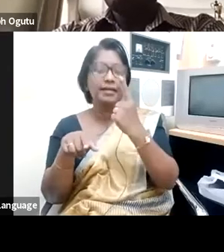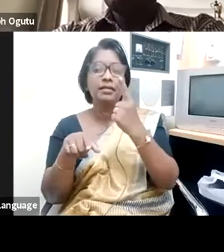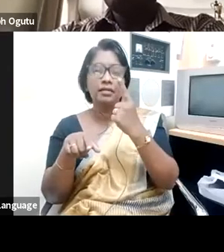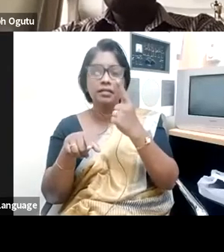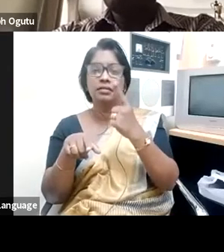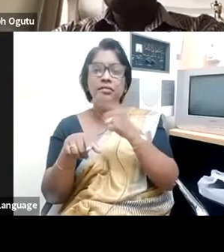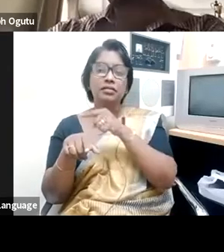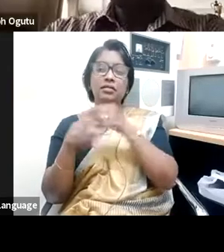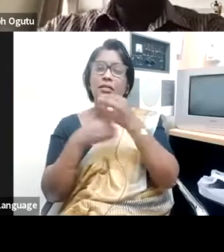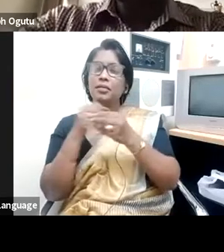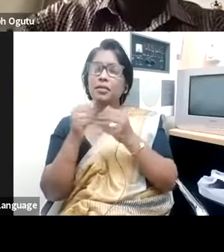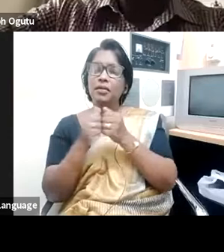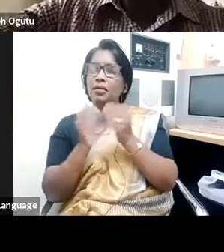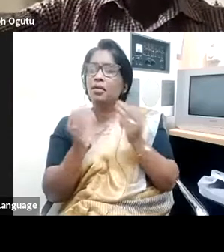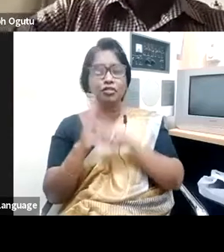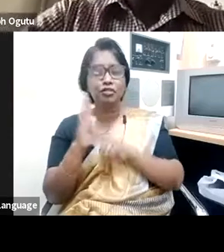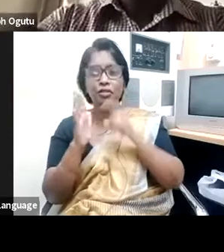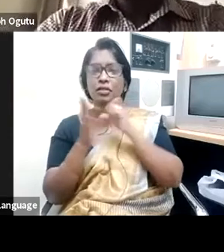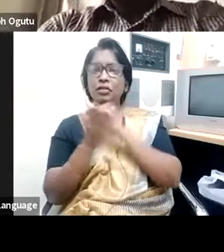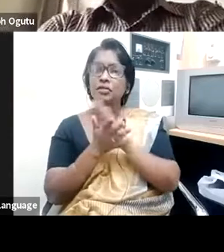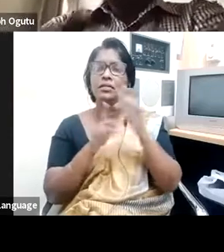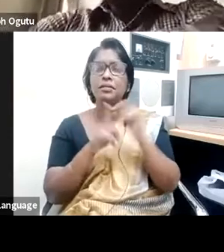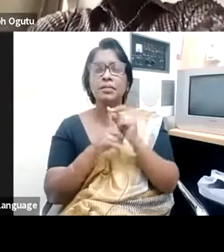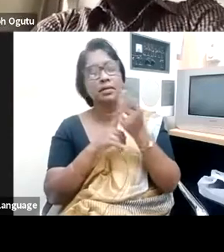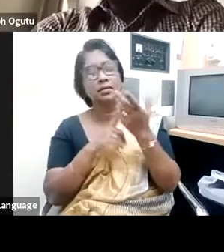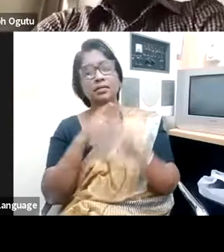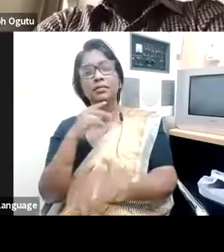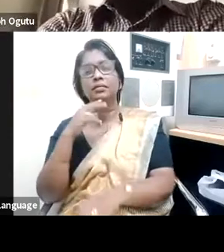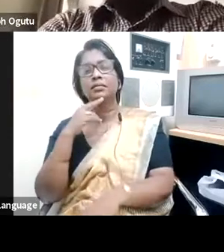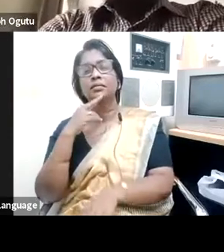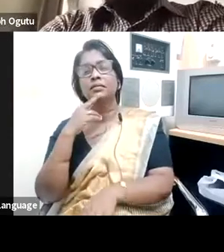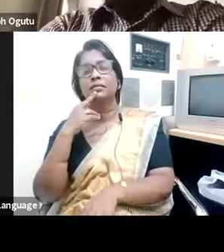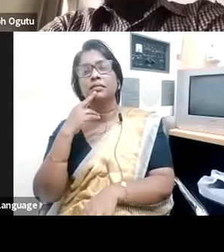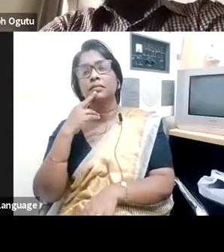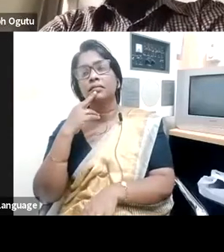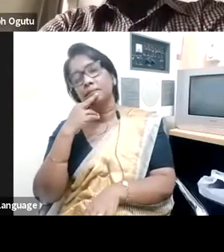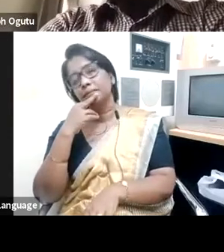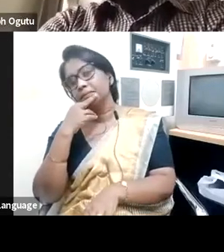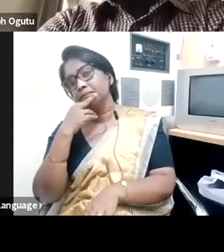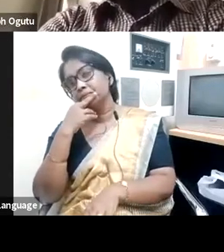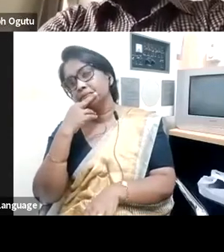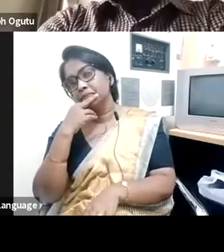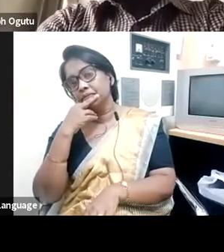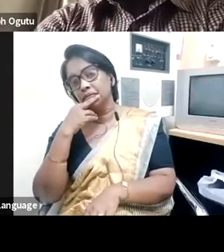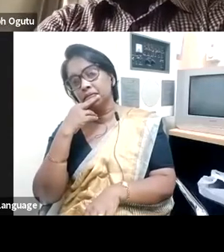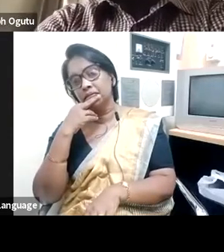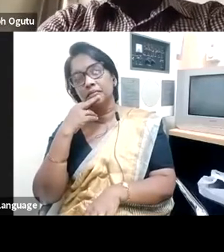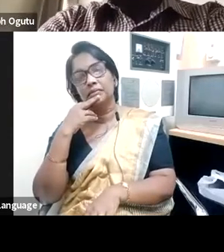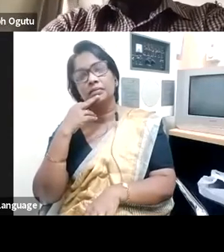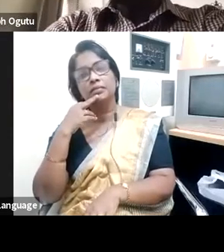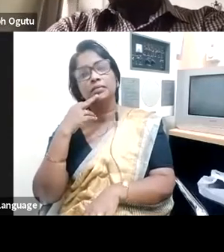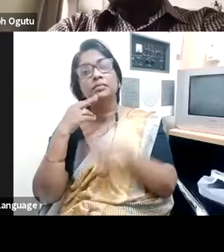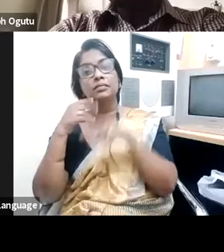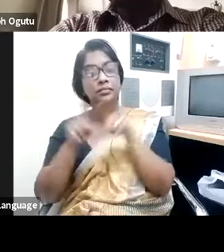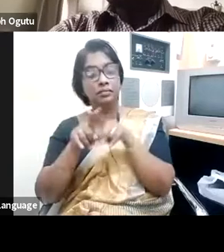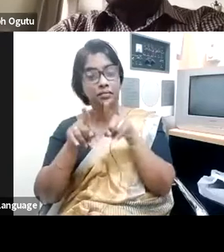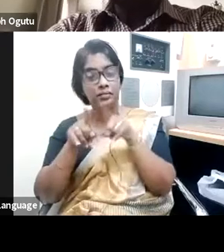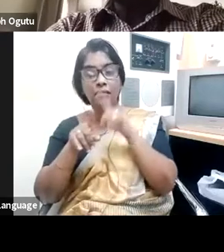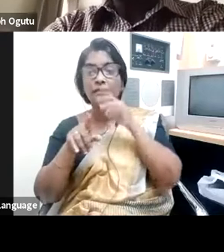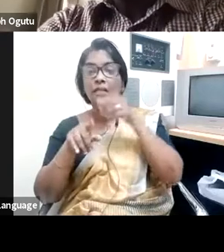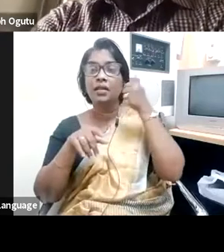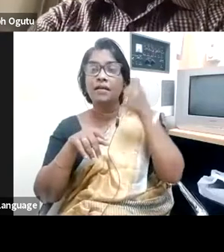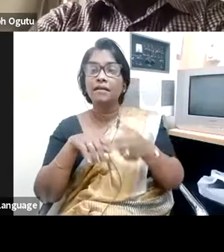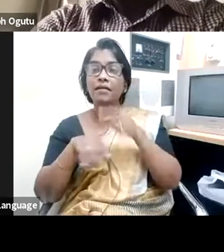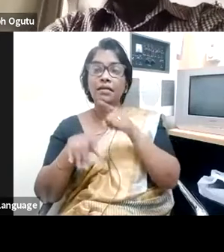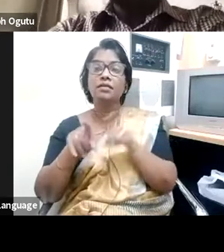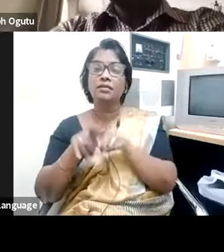Joe, Sandra, Pilar, and then Irfan, please? Thank you. Innovation is a key differentiator, to be honest with you. Society is